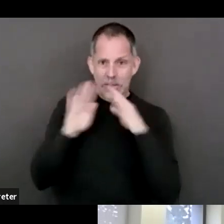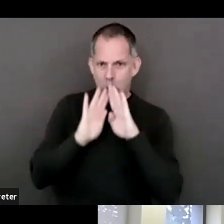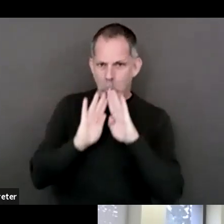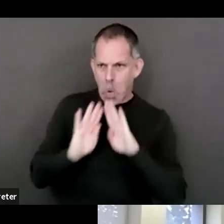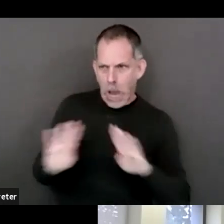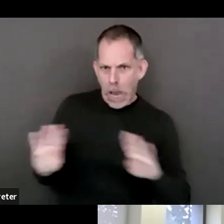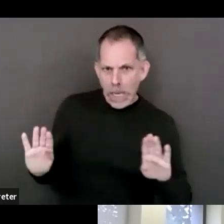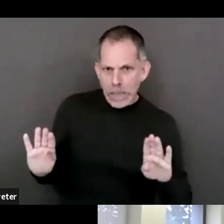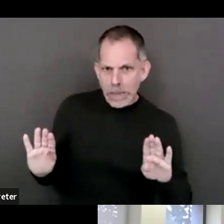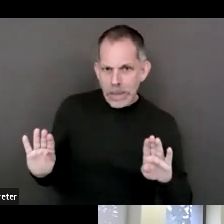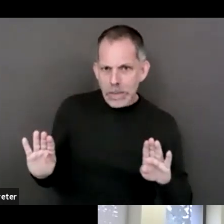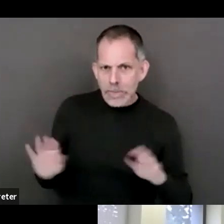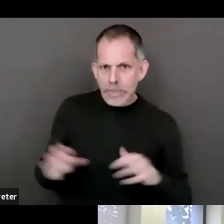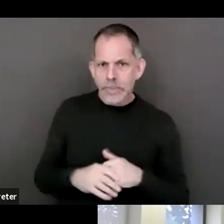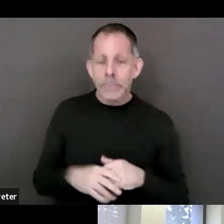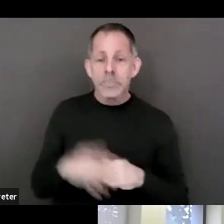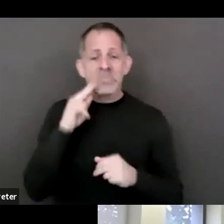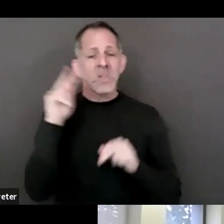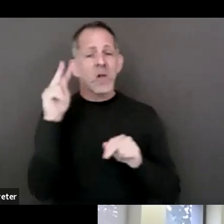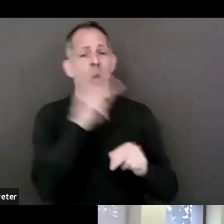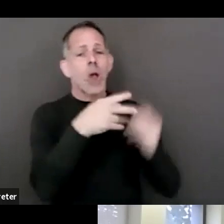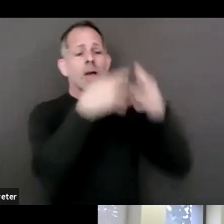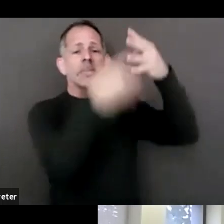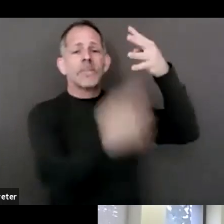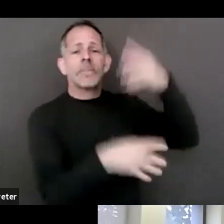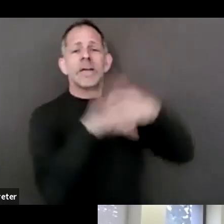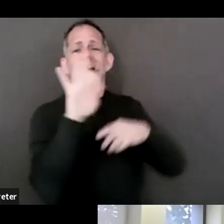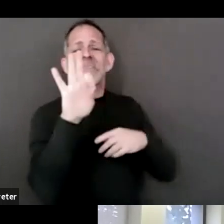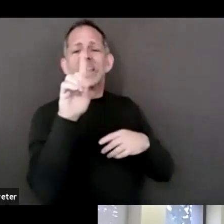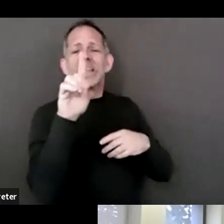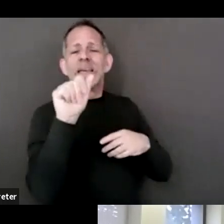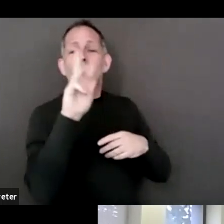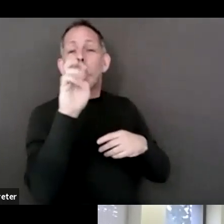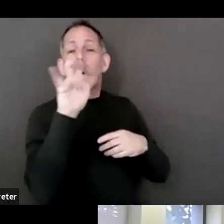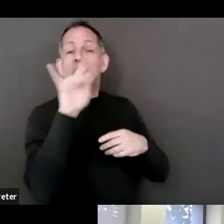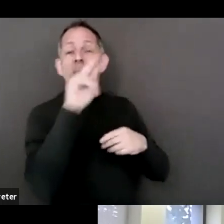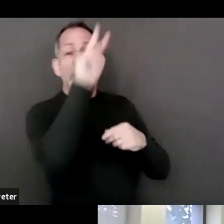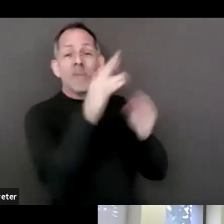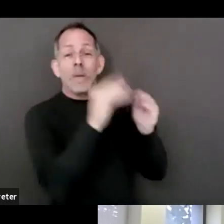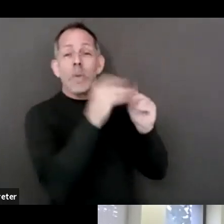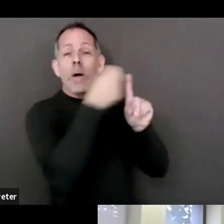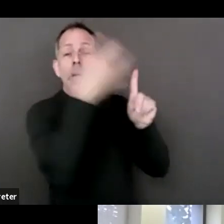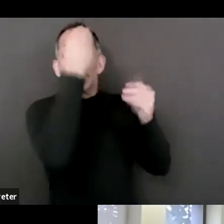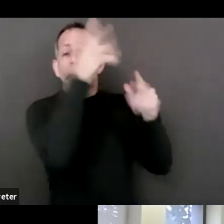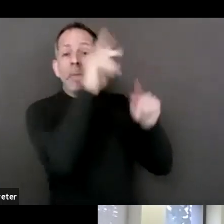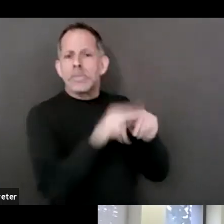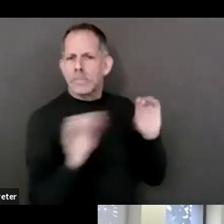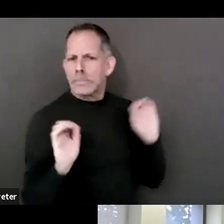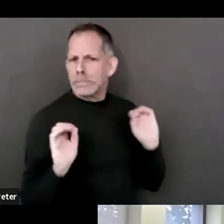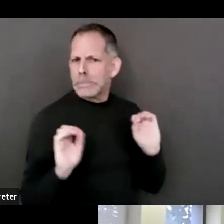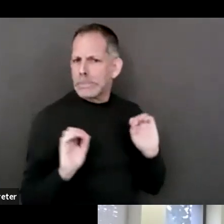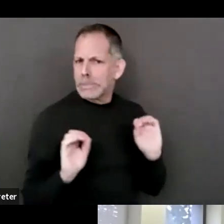I don't see a meeting about that. I know that it's an abbreviated process because it's an expansion of